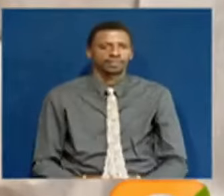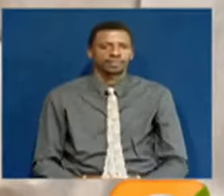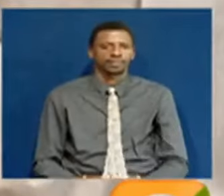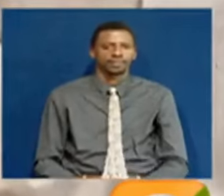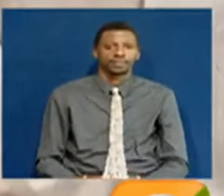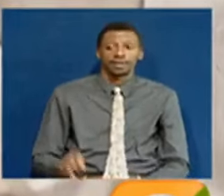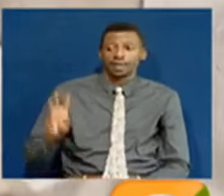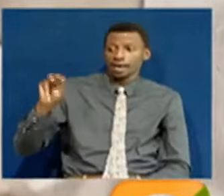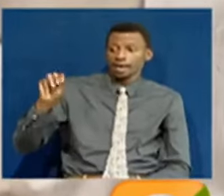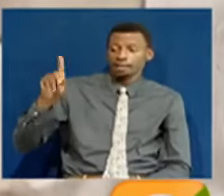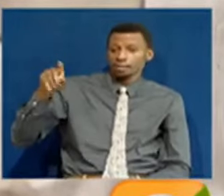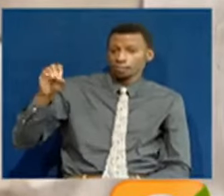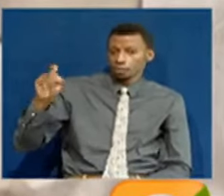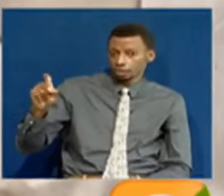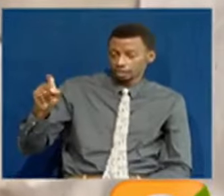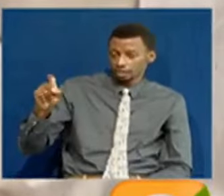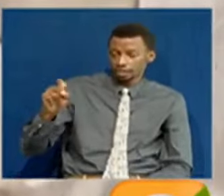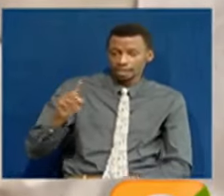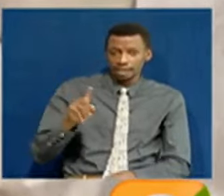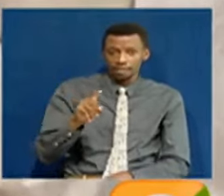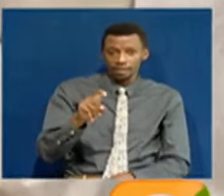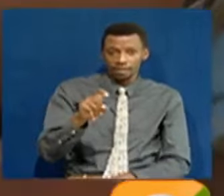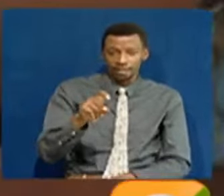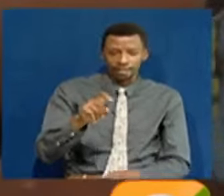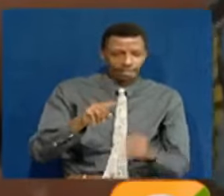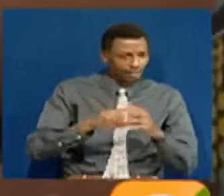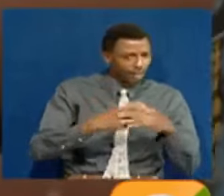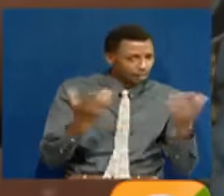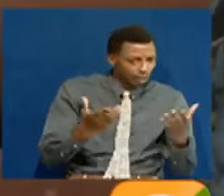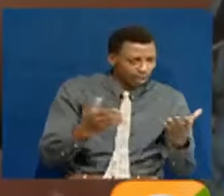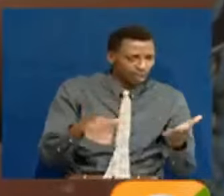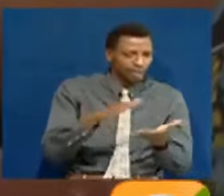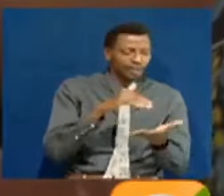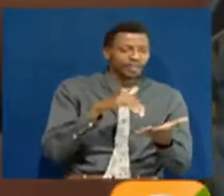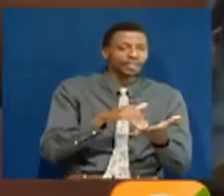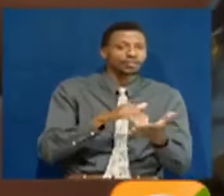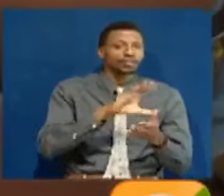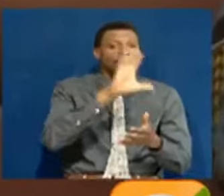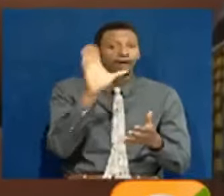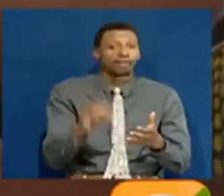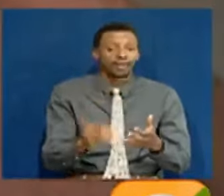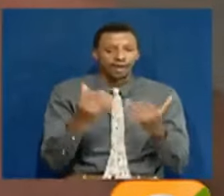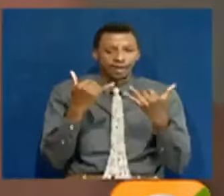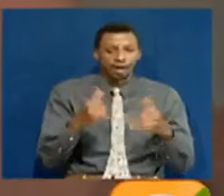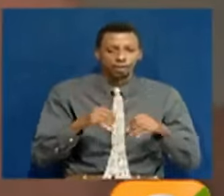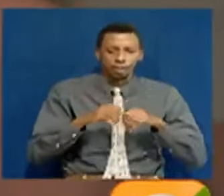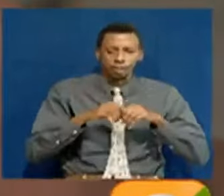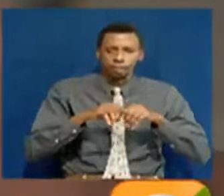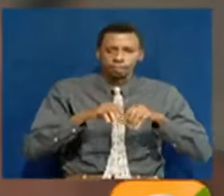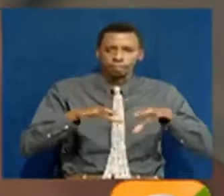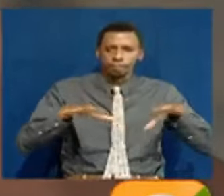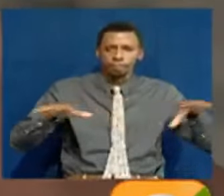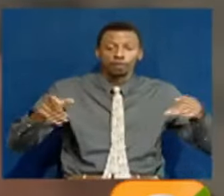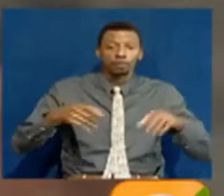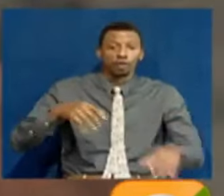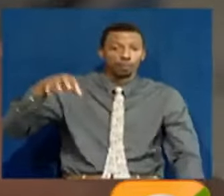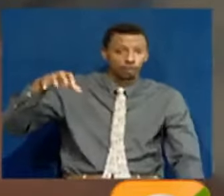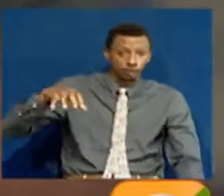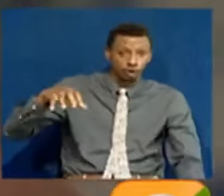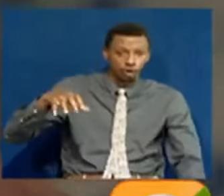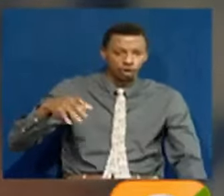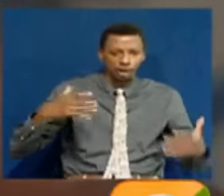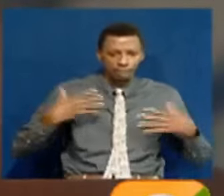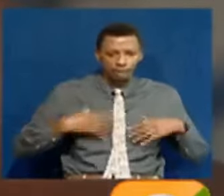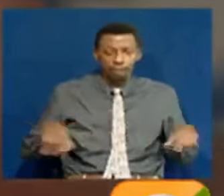Mpox virus that is endemic in Central Africa and is now spreading outside the Democratic Republic of Congo has caused fears